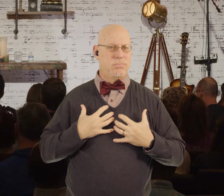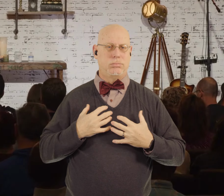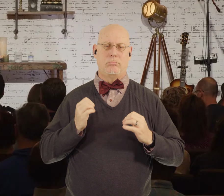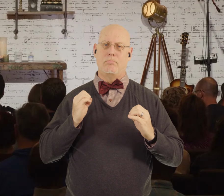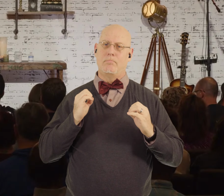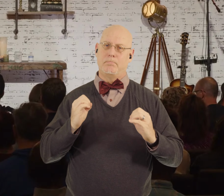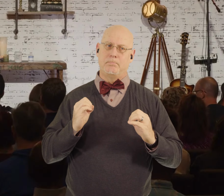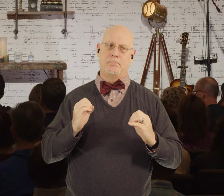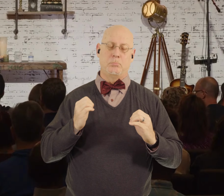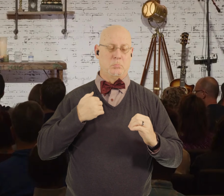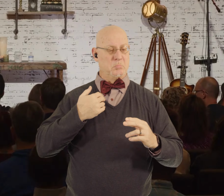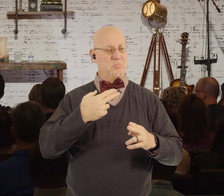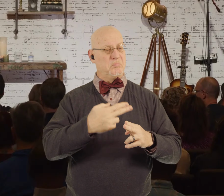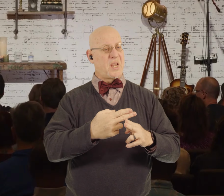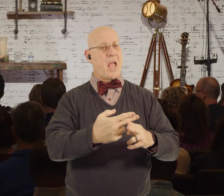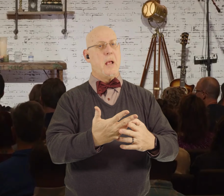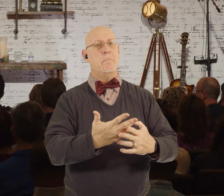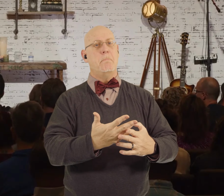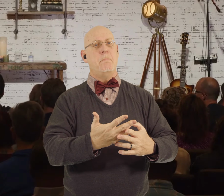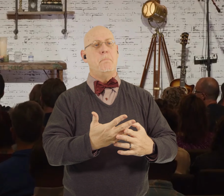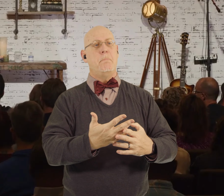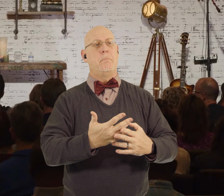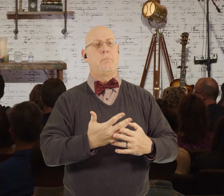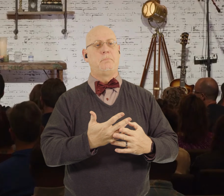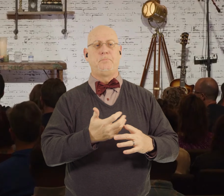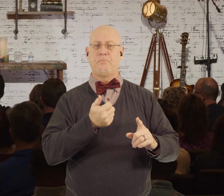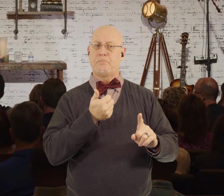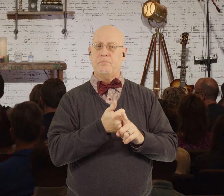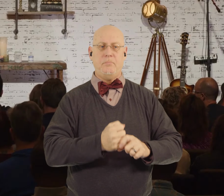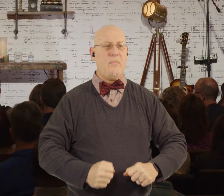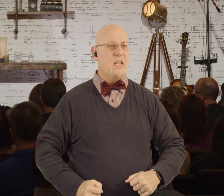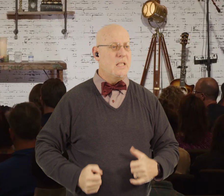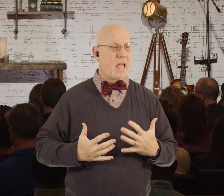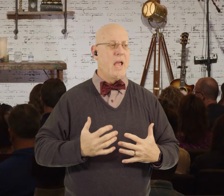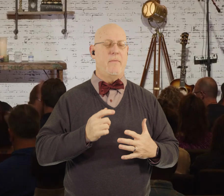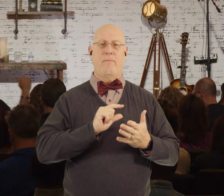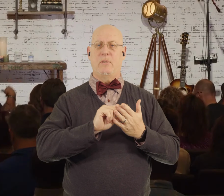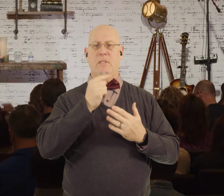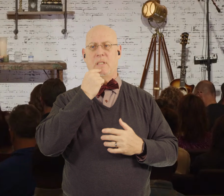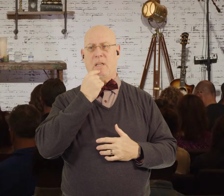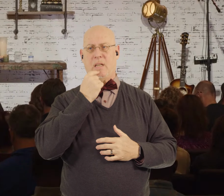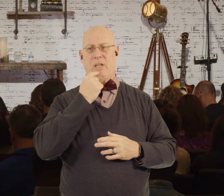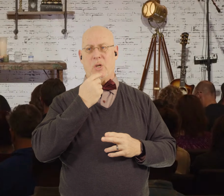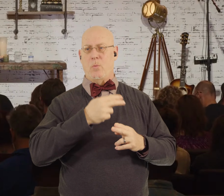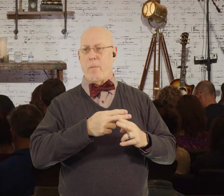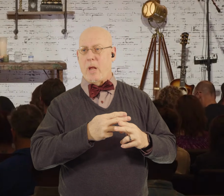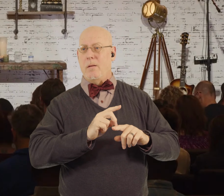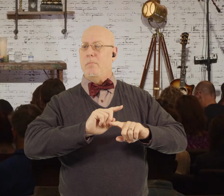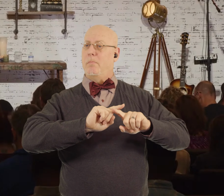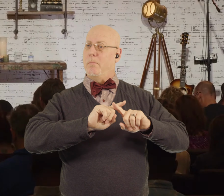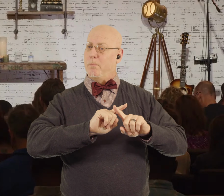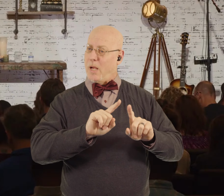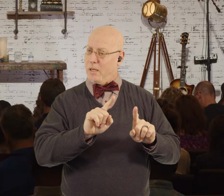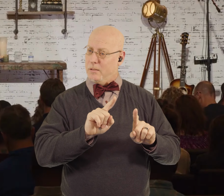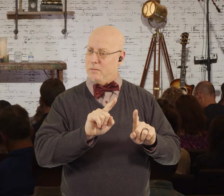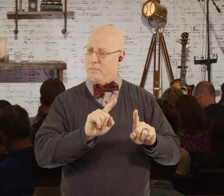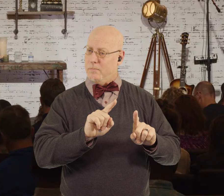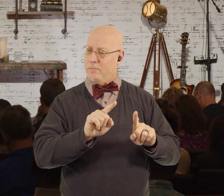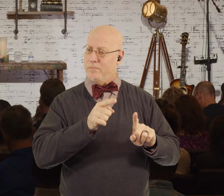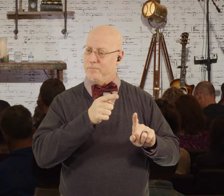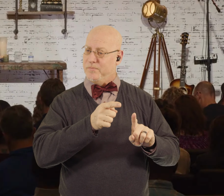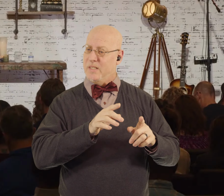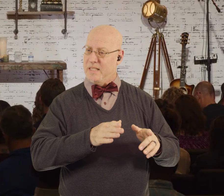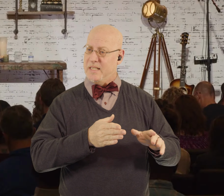no actual vitality. You have a name that you're alive, he says, a reputation,